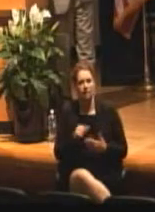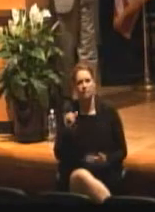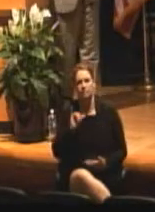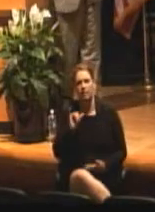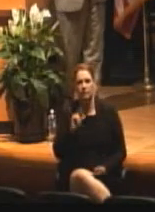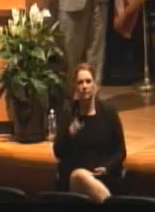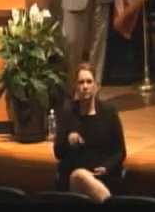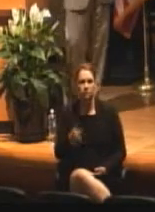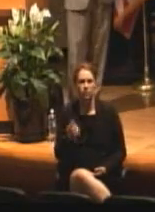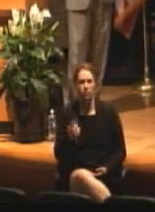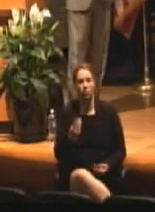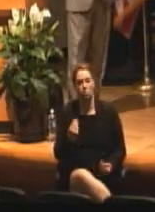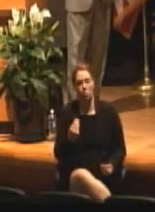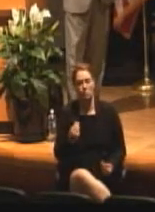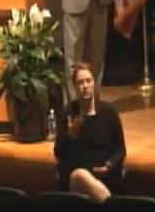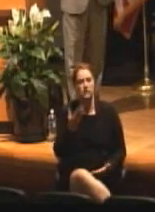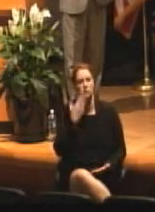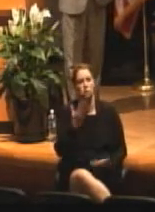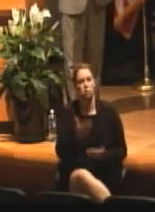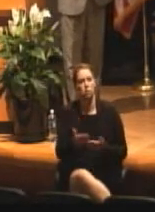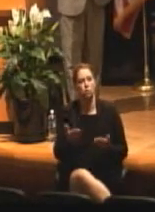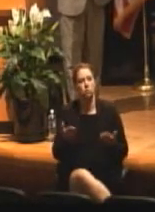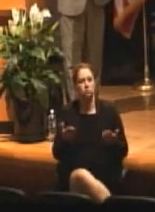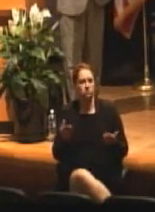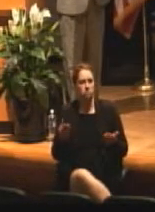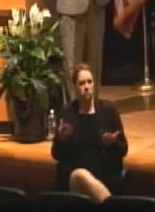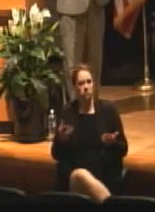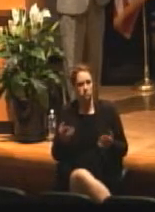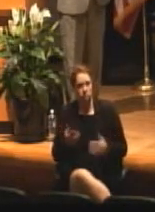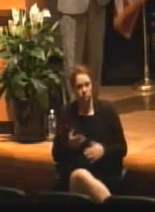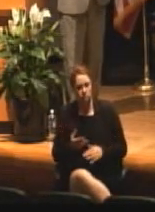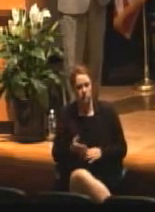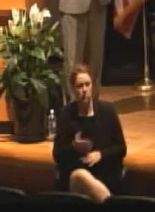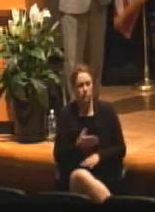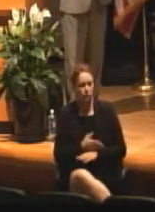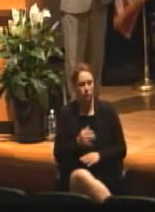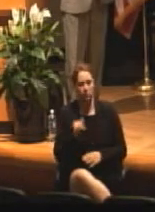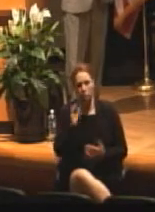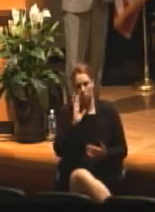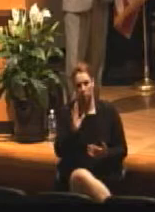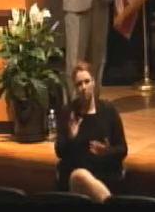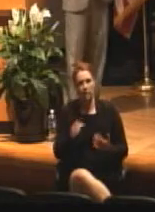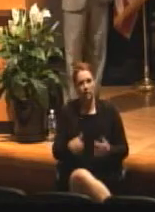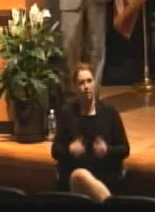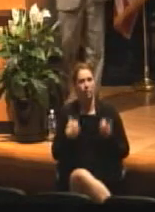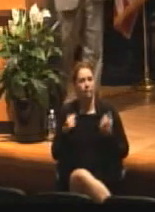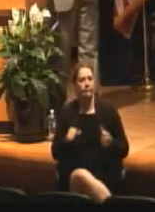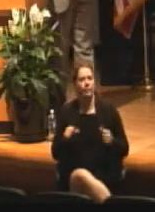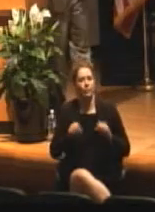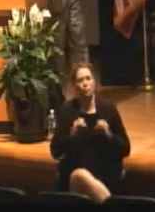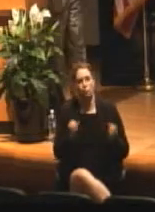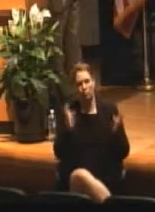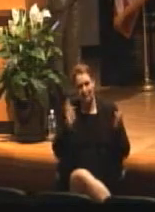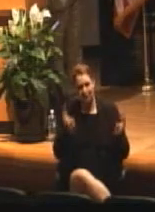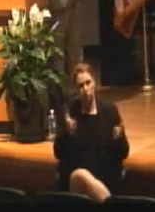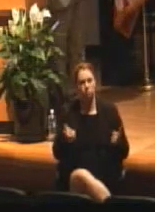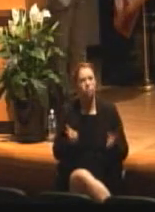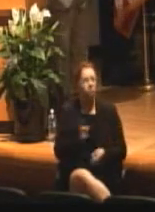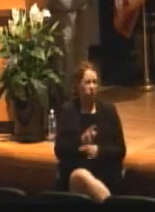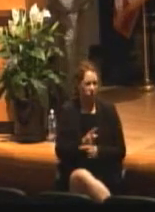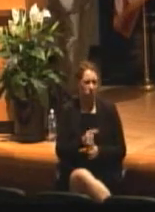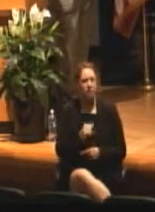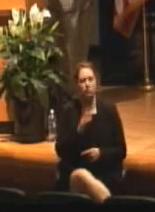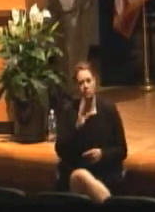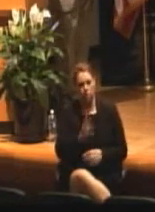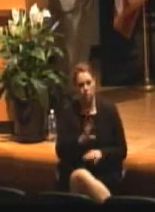a property that's in good condition. They're still going to appraise it and say, yes, it's livable. Yes, it's, you know, it's complete. There's no issues with it. So they're going to do their